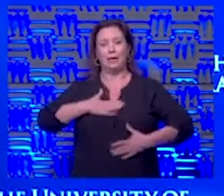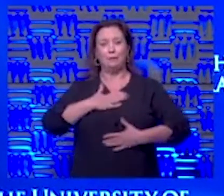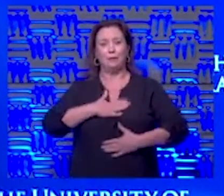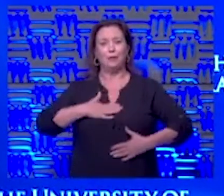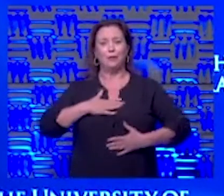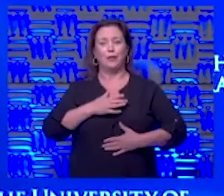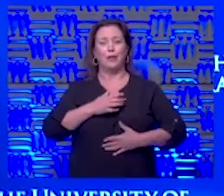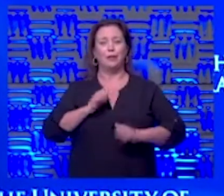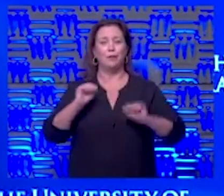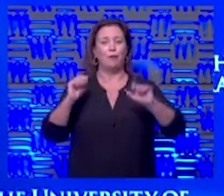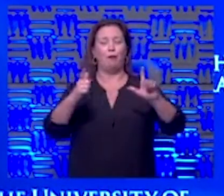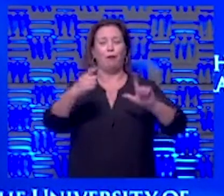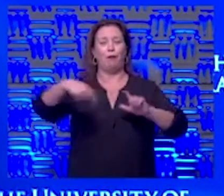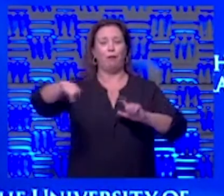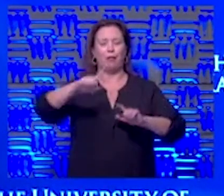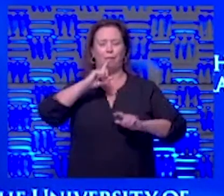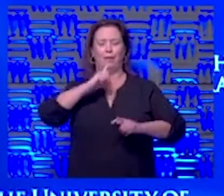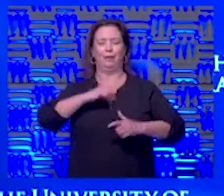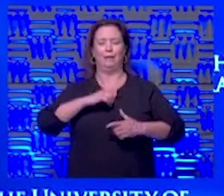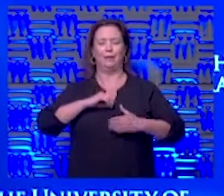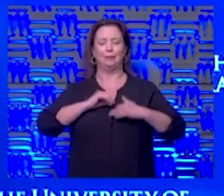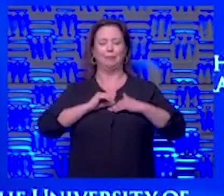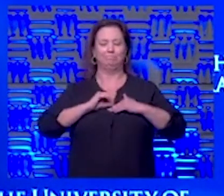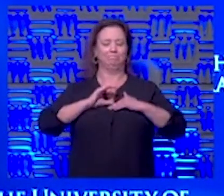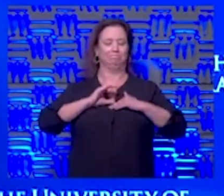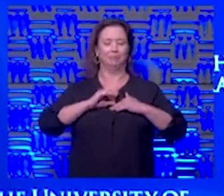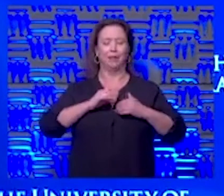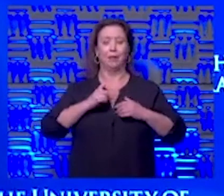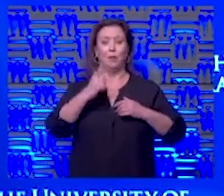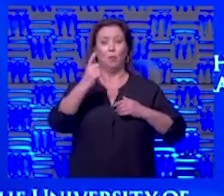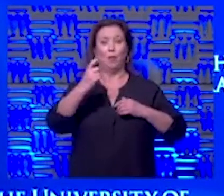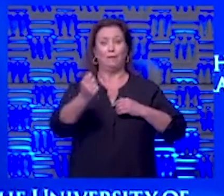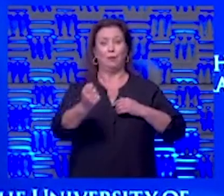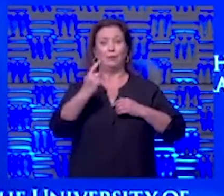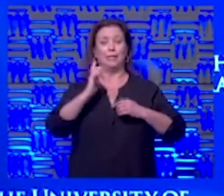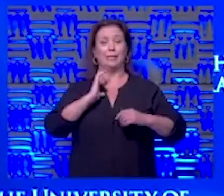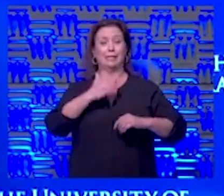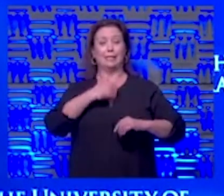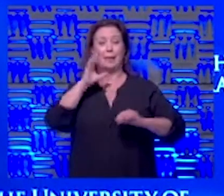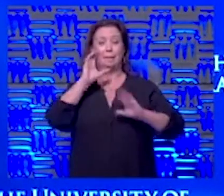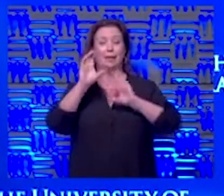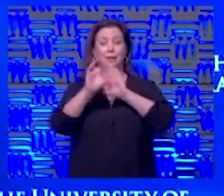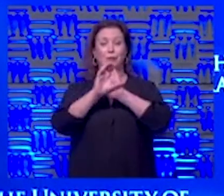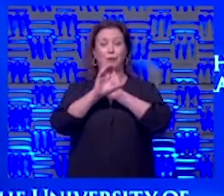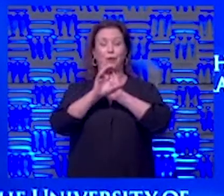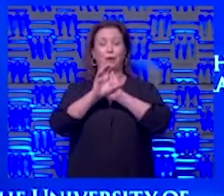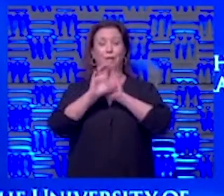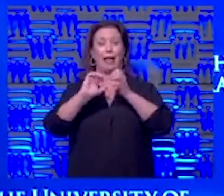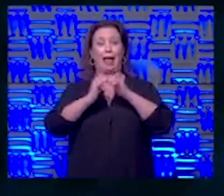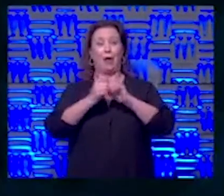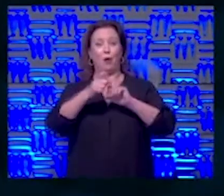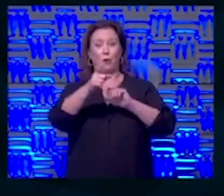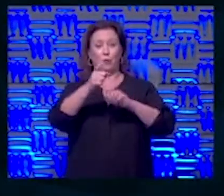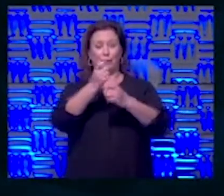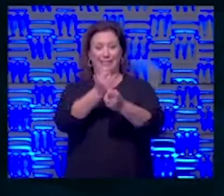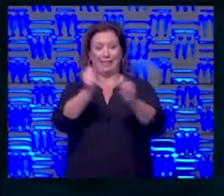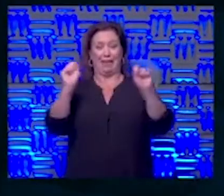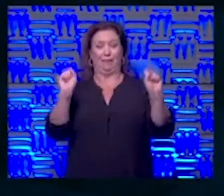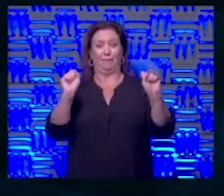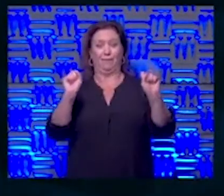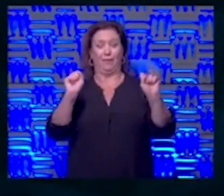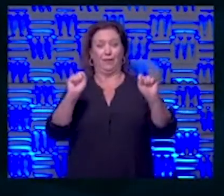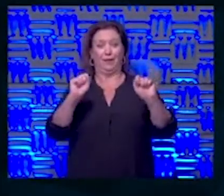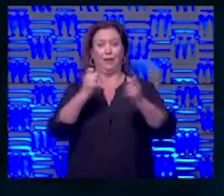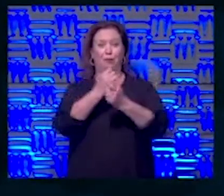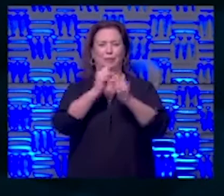you? And here's what really warms my heart. Every time one of you sends us a picture of how you are keeping others safe and how